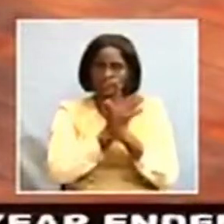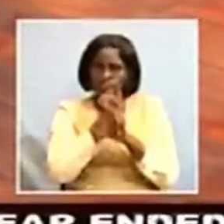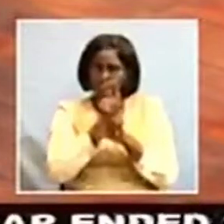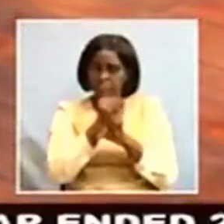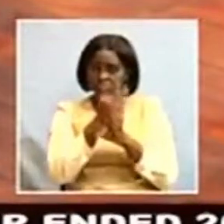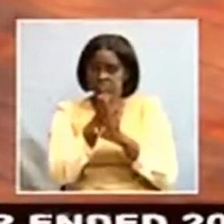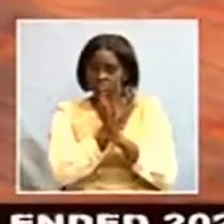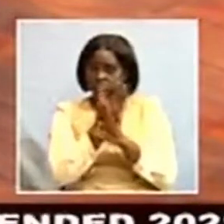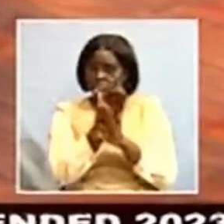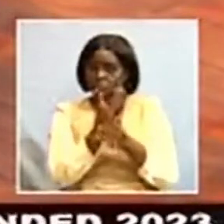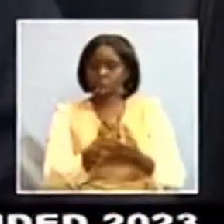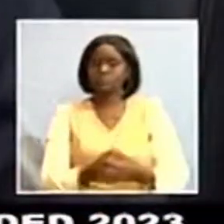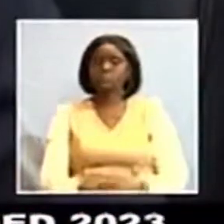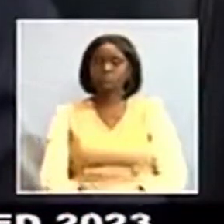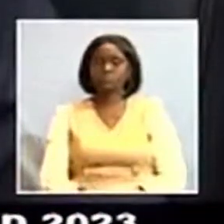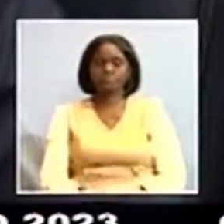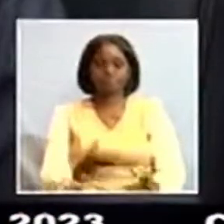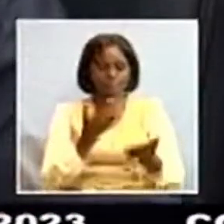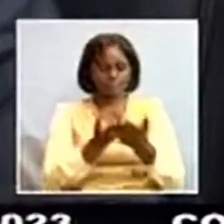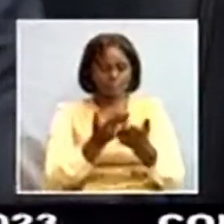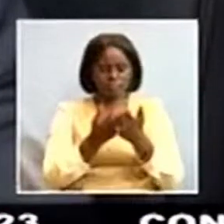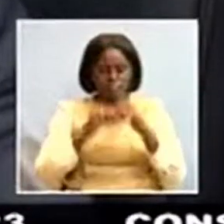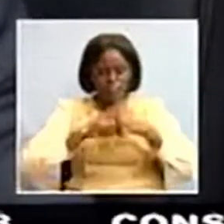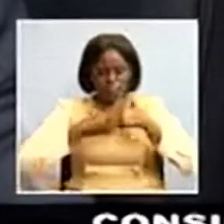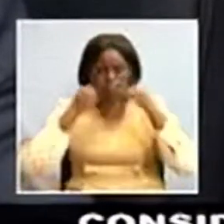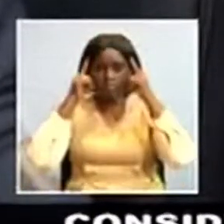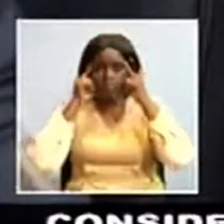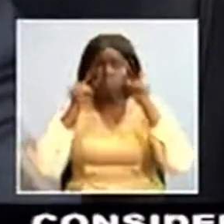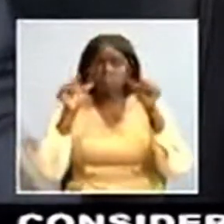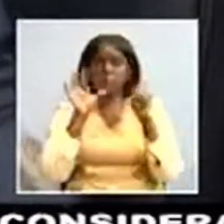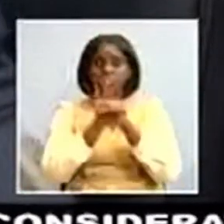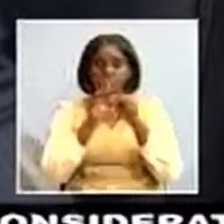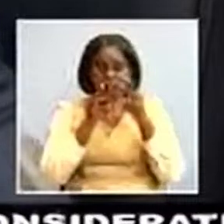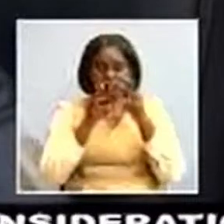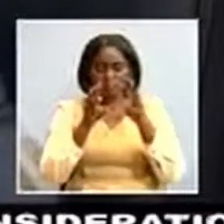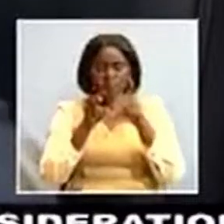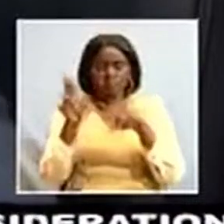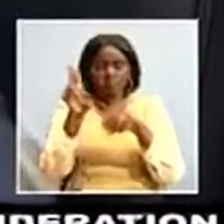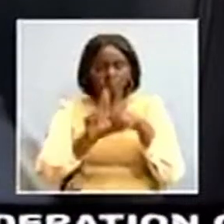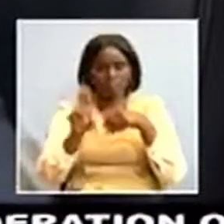follow-ups. Here, we want to be careful the way we use words.